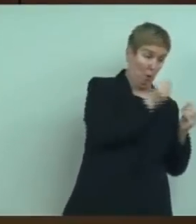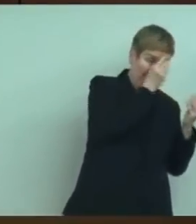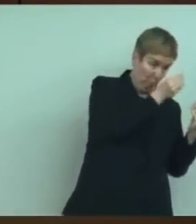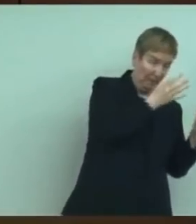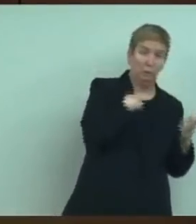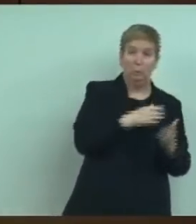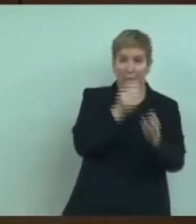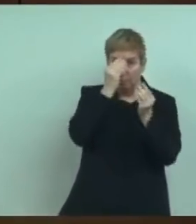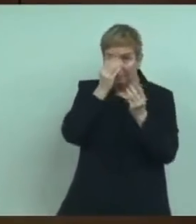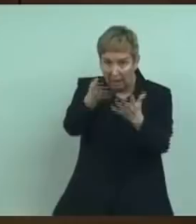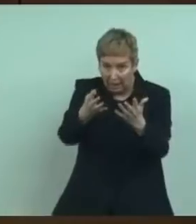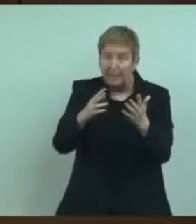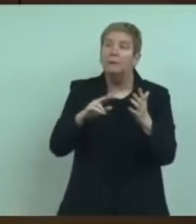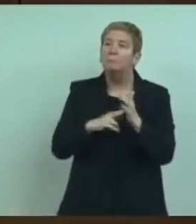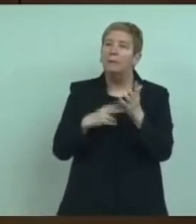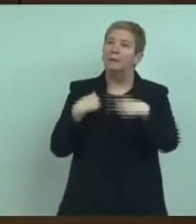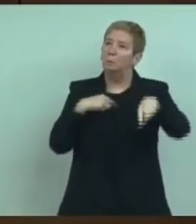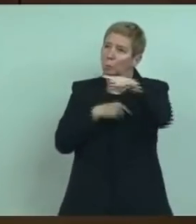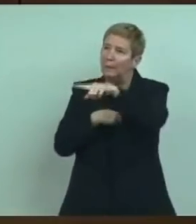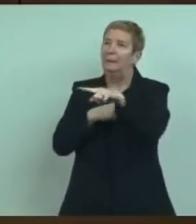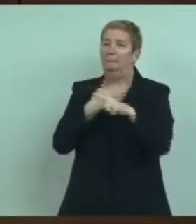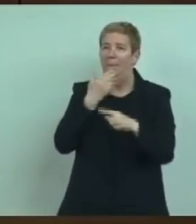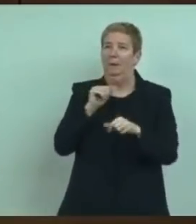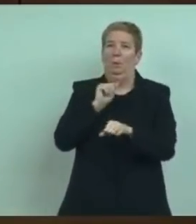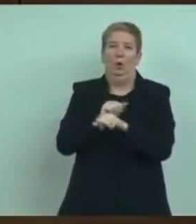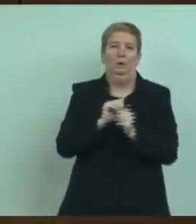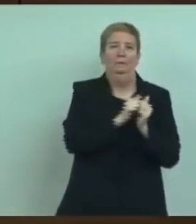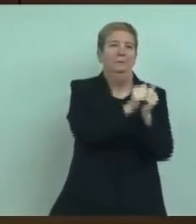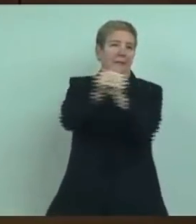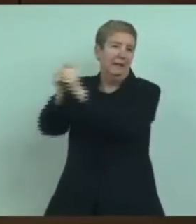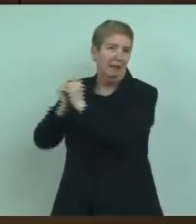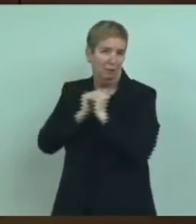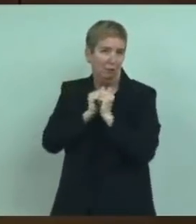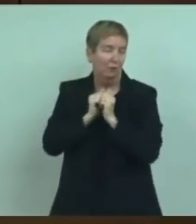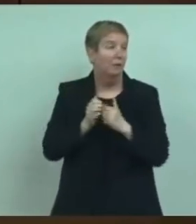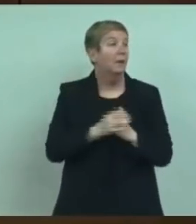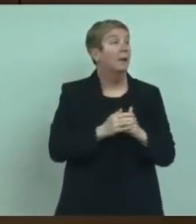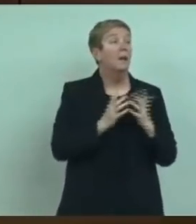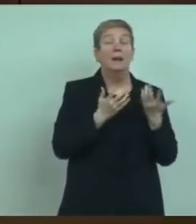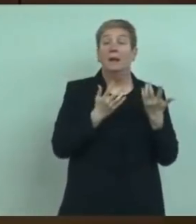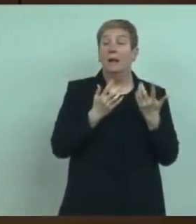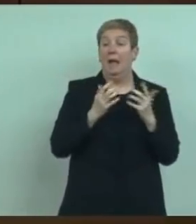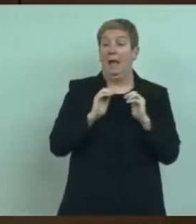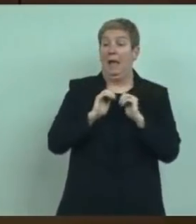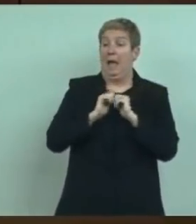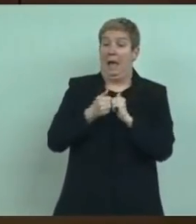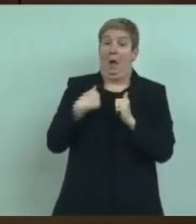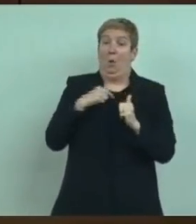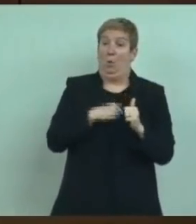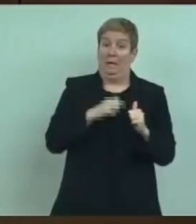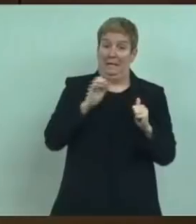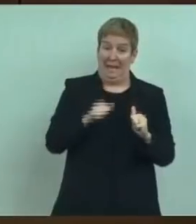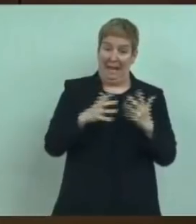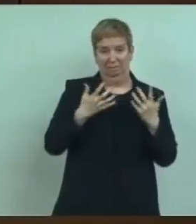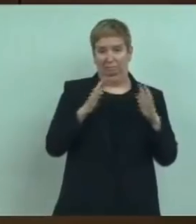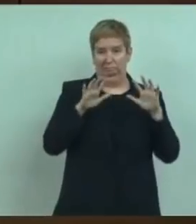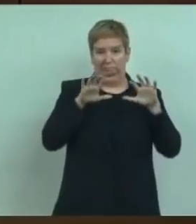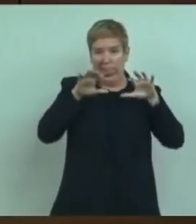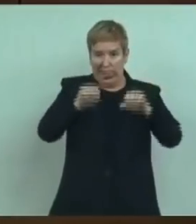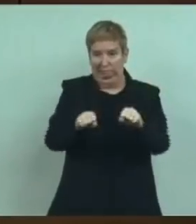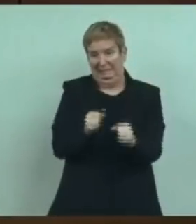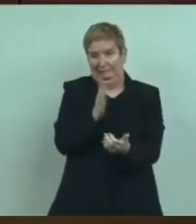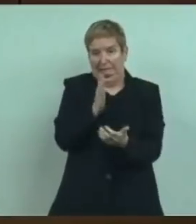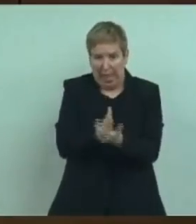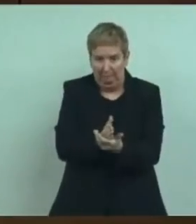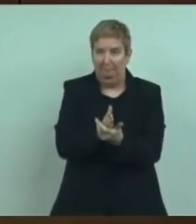can all make at this together. And the only real way to attack this virus is to